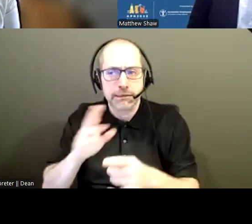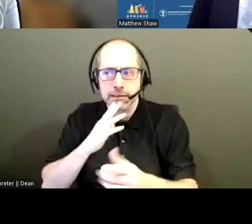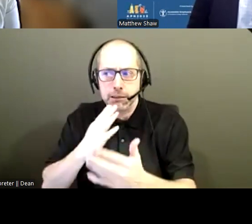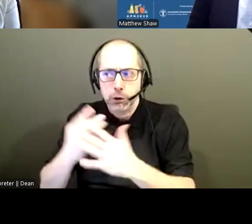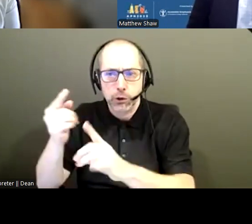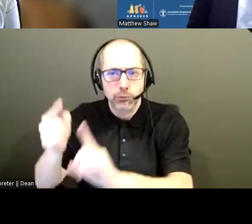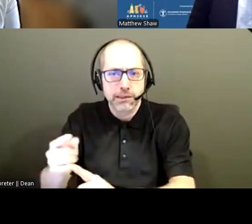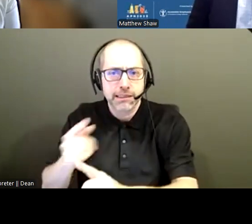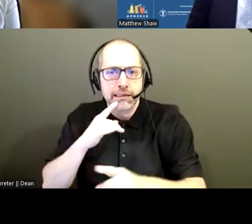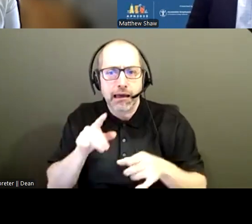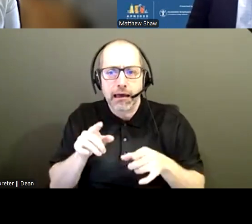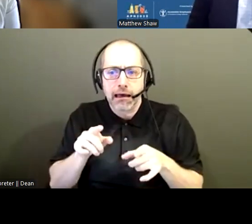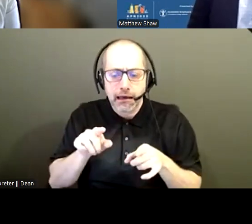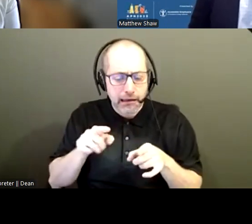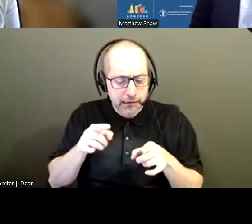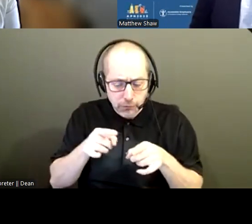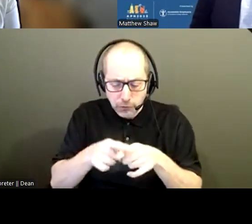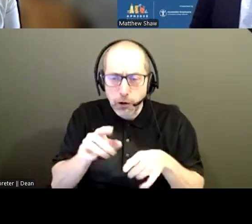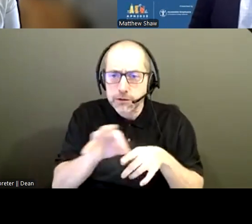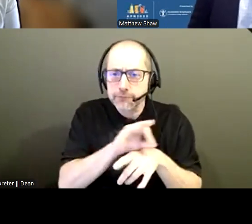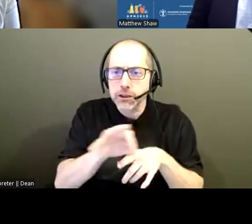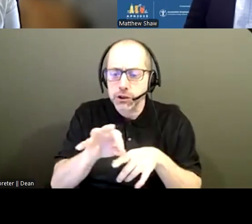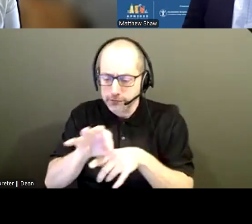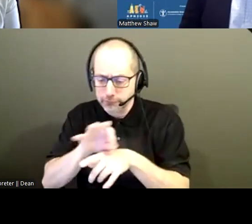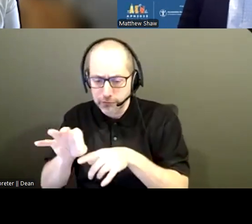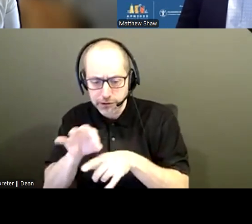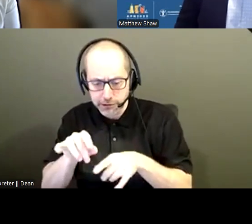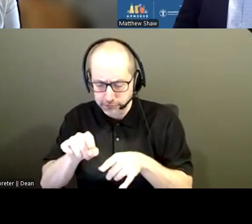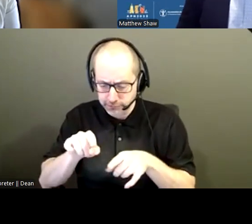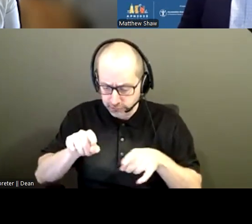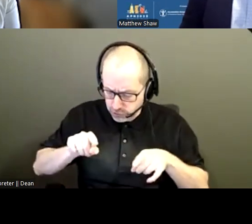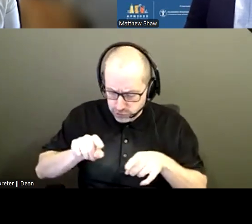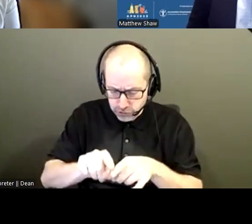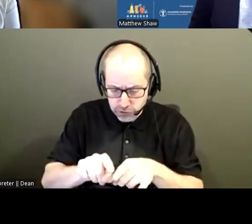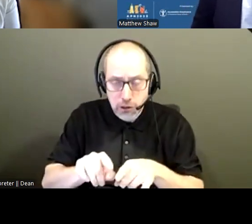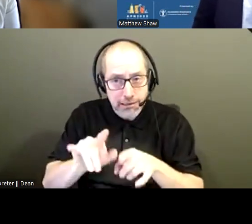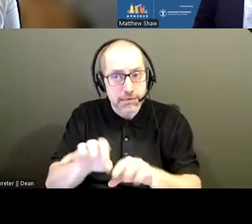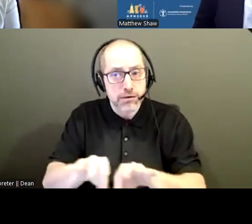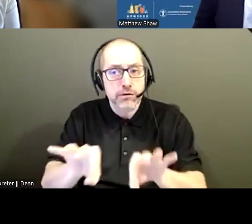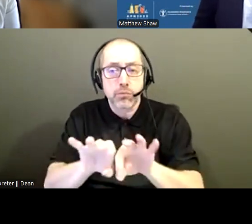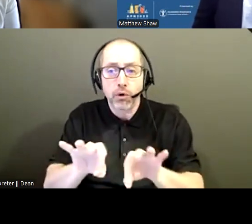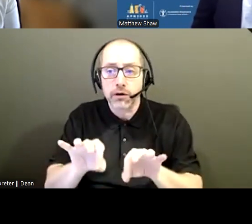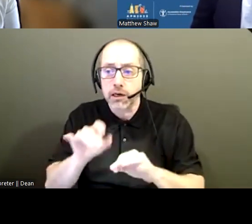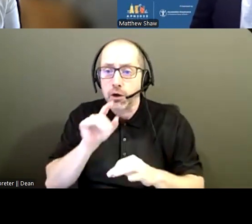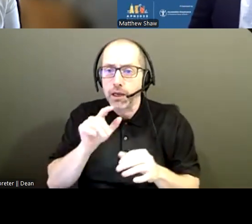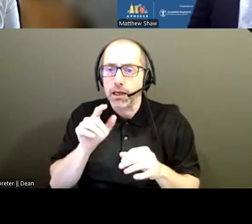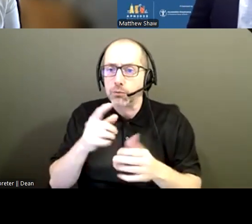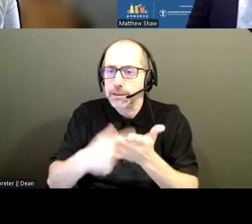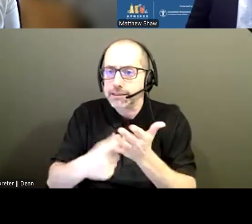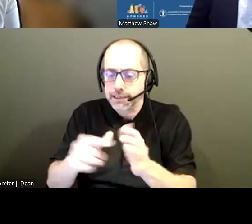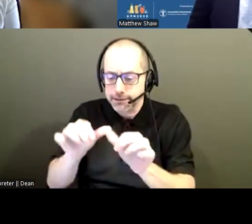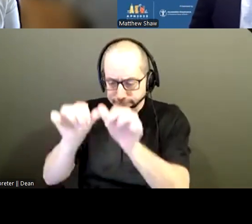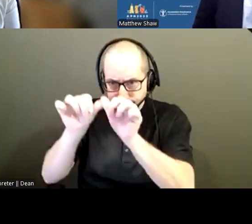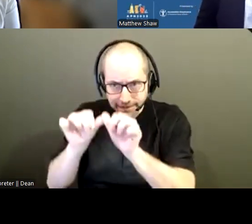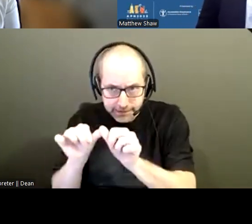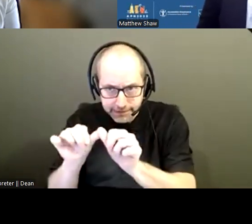cross functionality of it all is a really, really important piece of the puzzle when we're talking about sustainability. And I